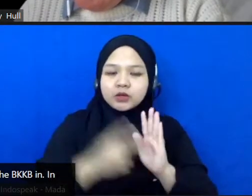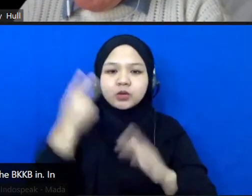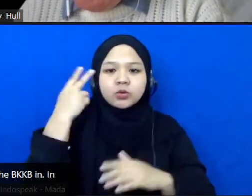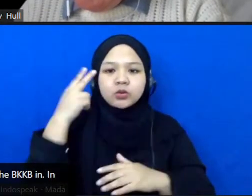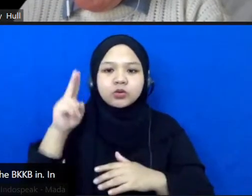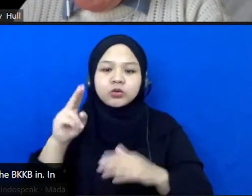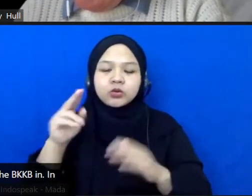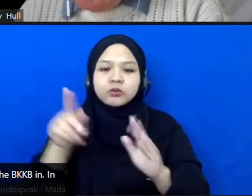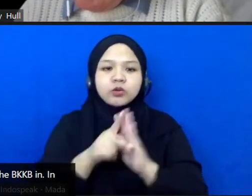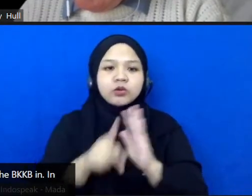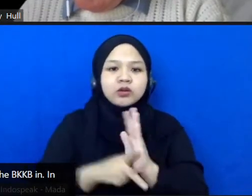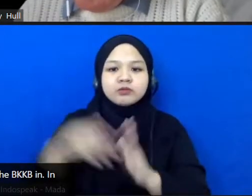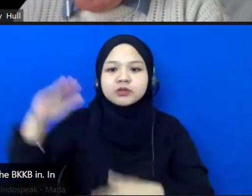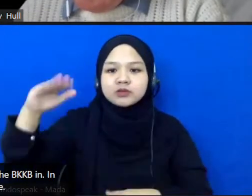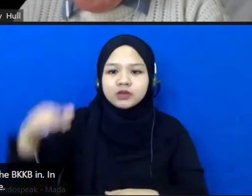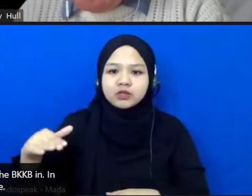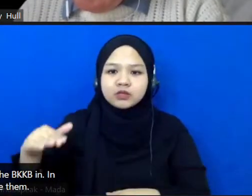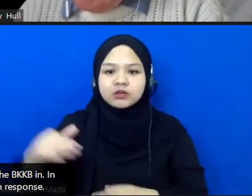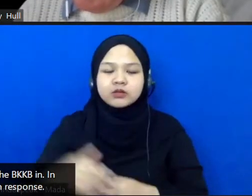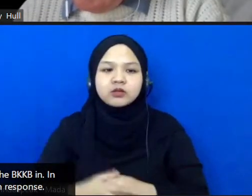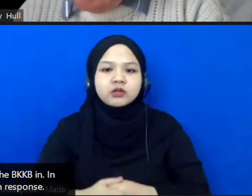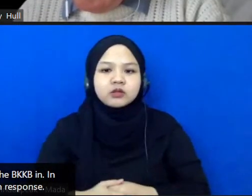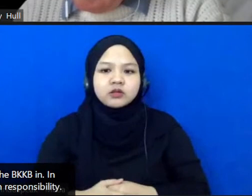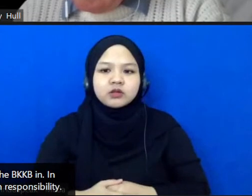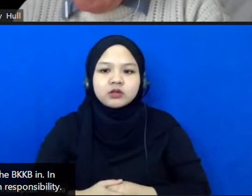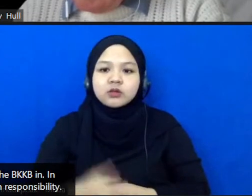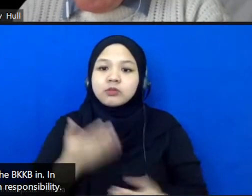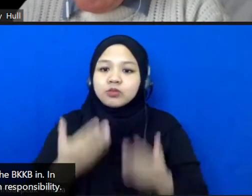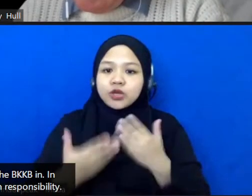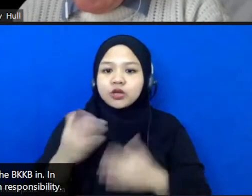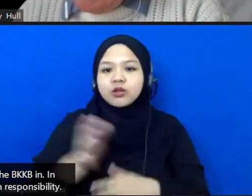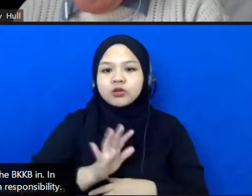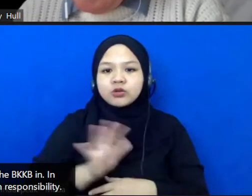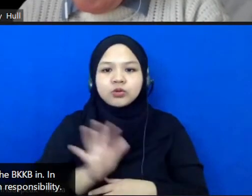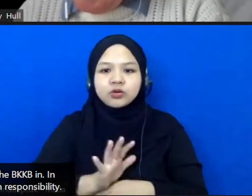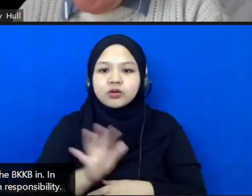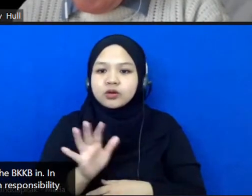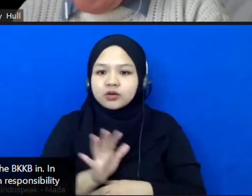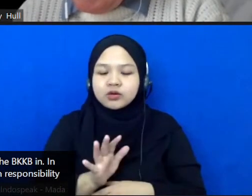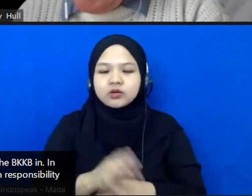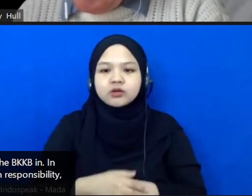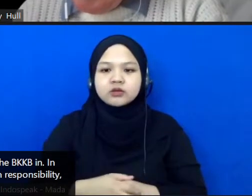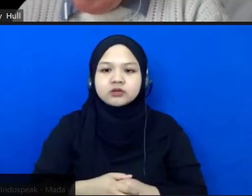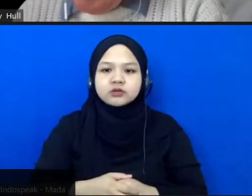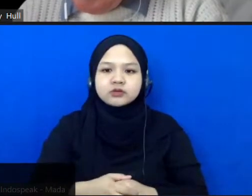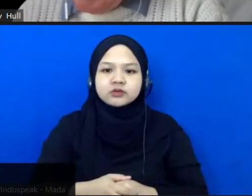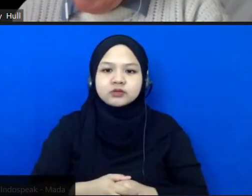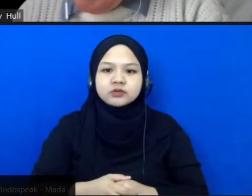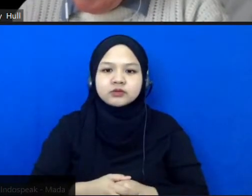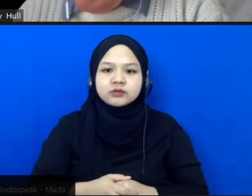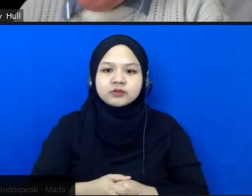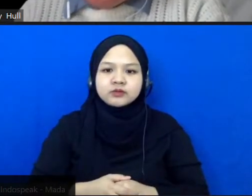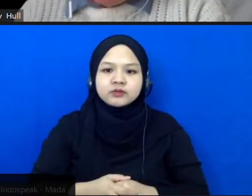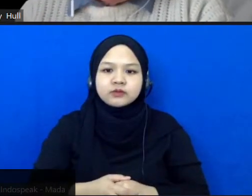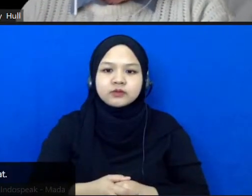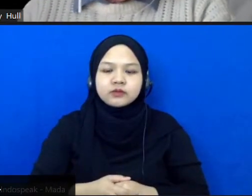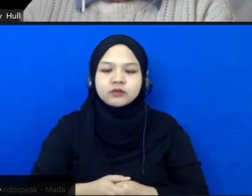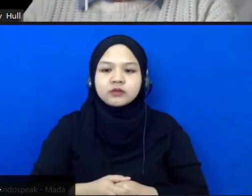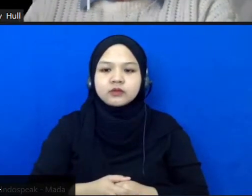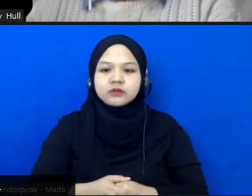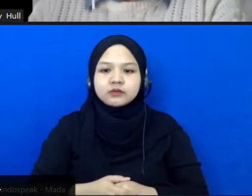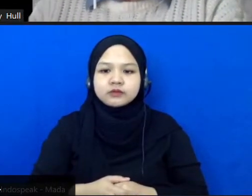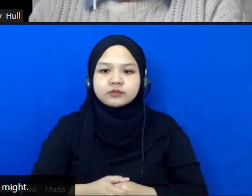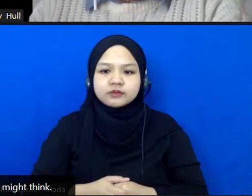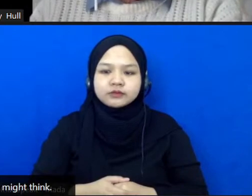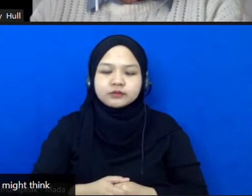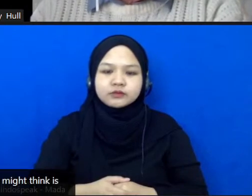program. Why were they given responsibility? And to what extent is it interfering with what one might